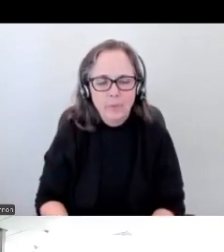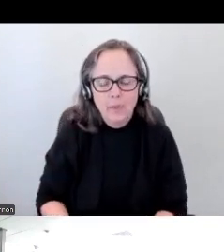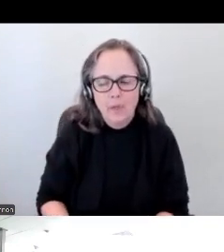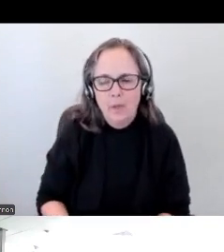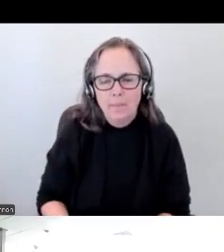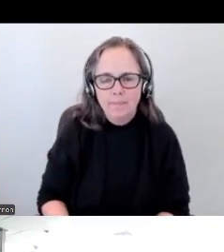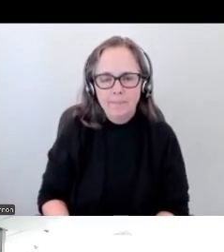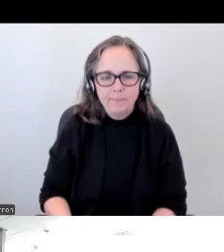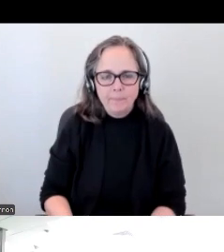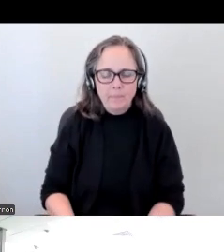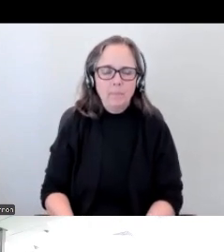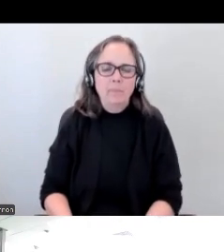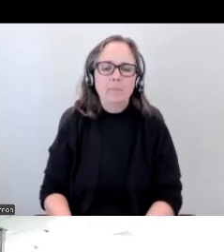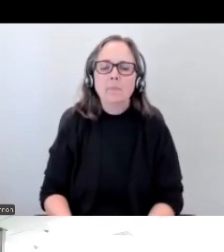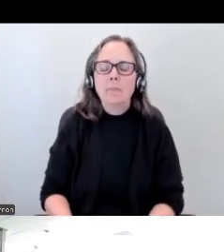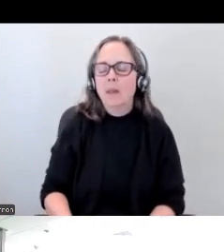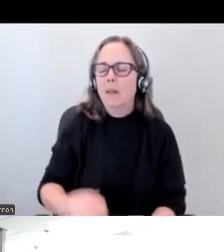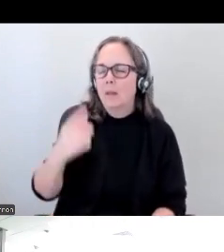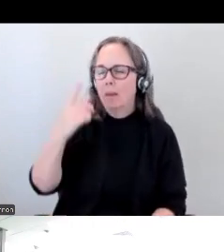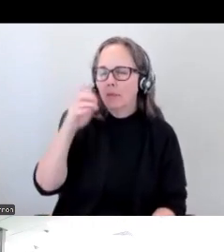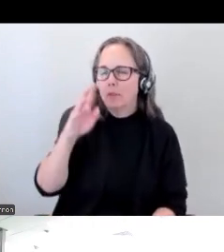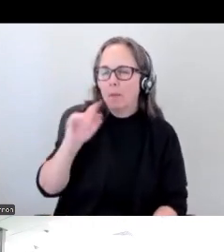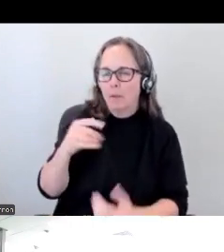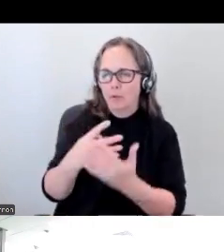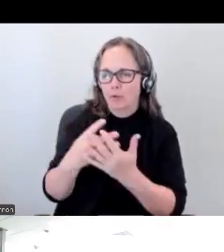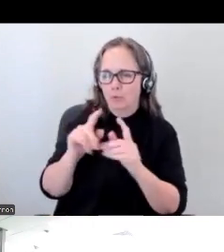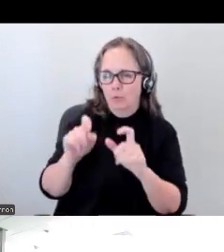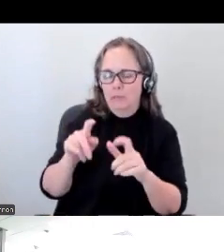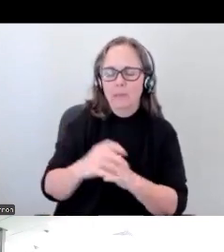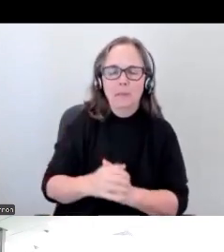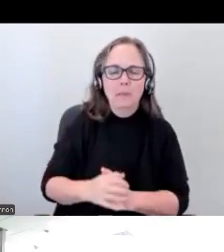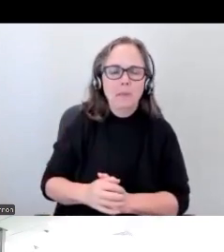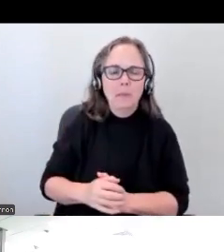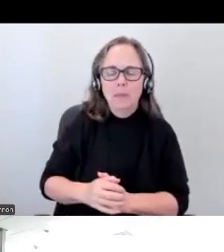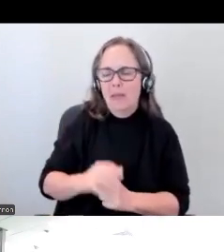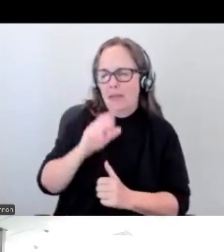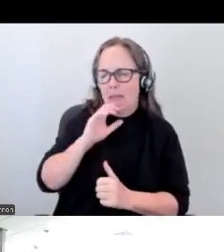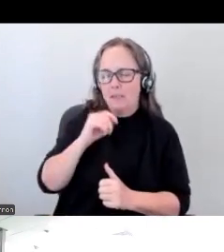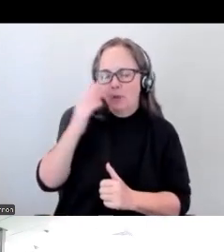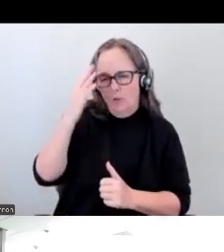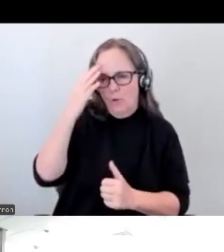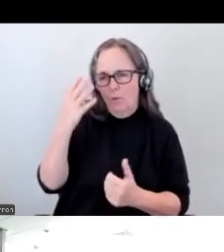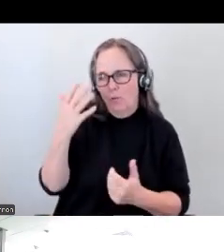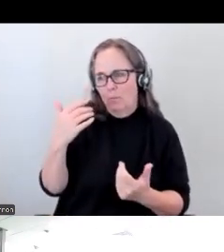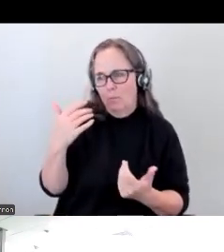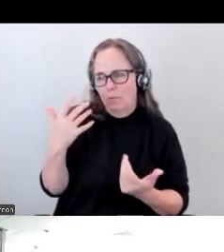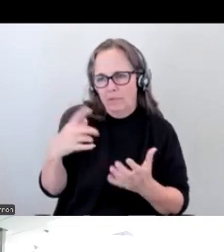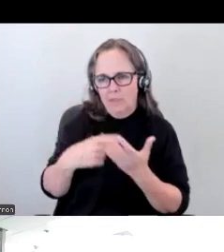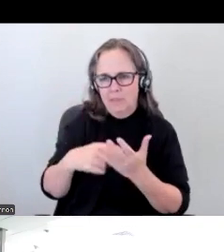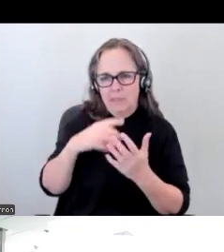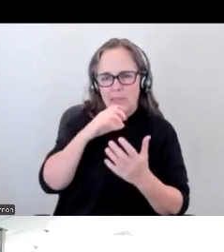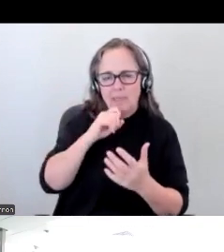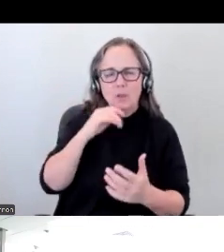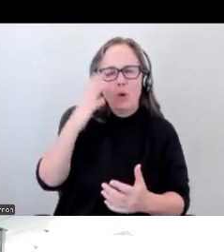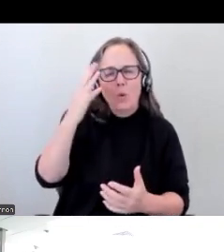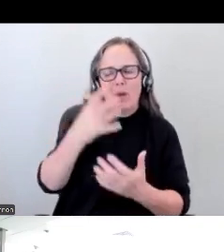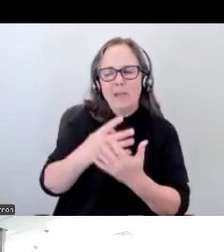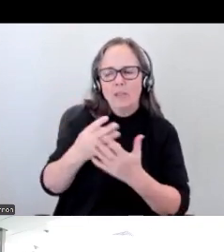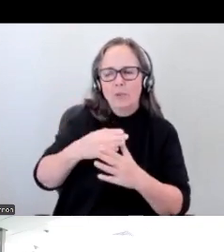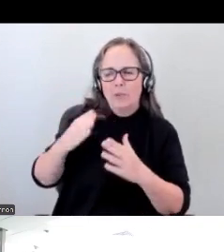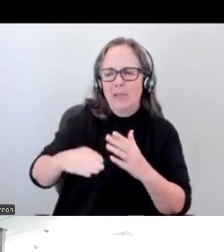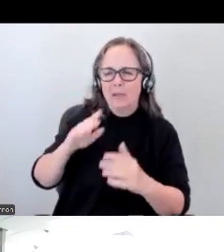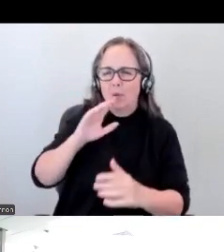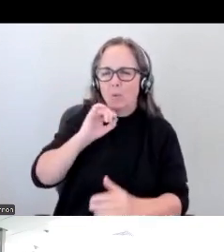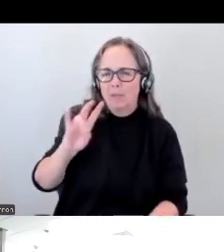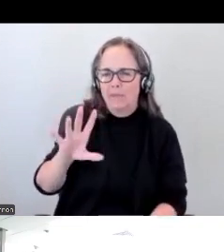Okay. And with that, so since you were talking about the screening, and the Mhm. ages, I know that we have all talked about the ages. Why does screening end at